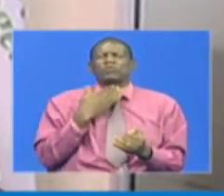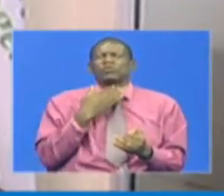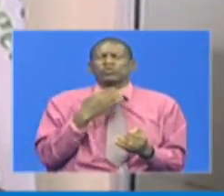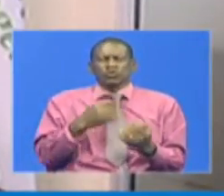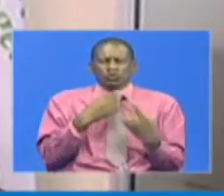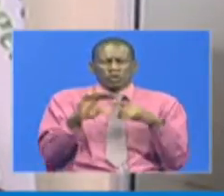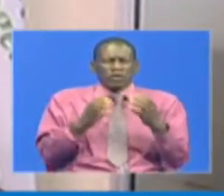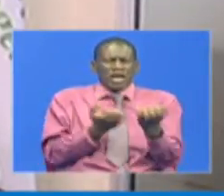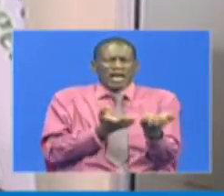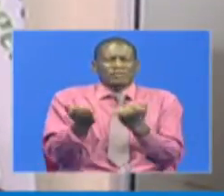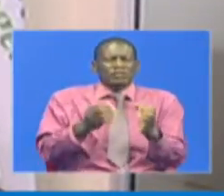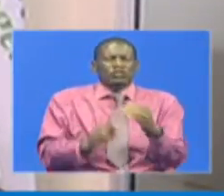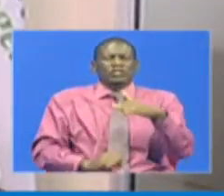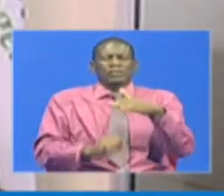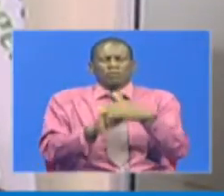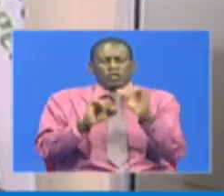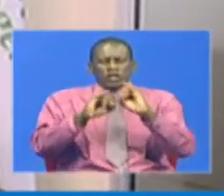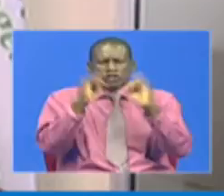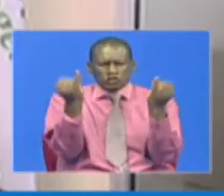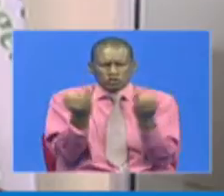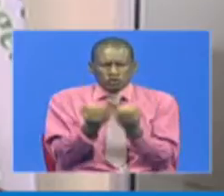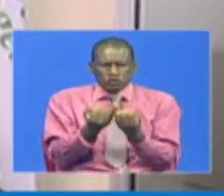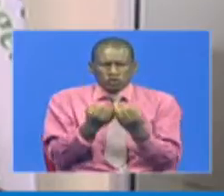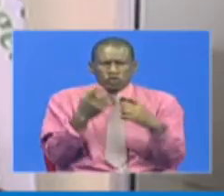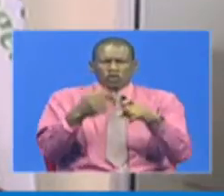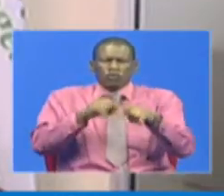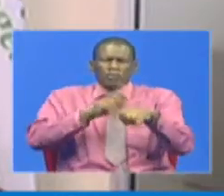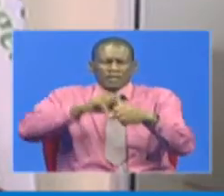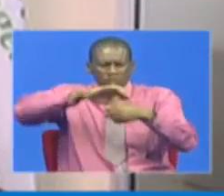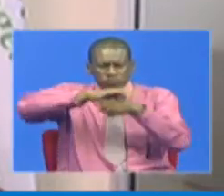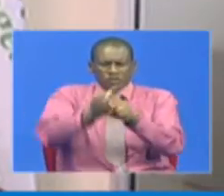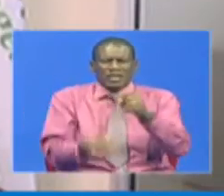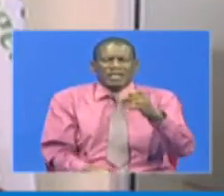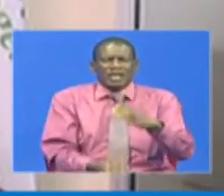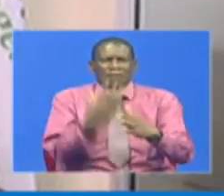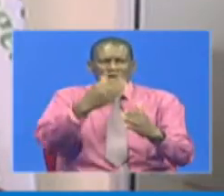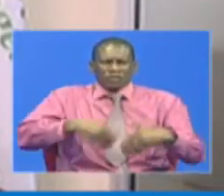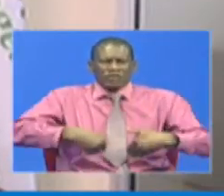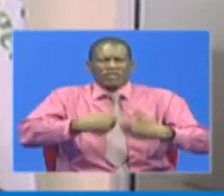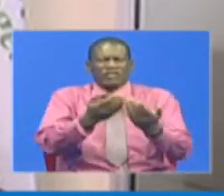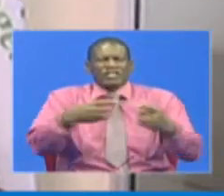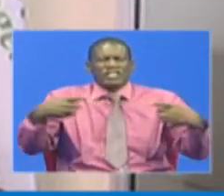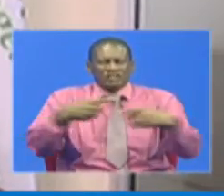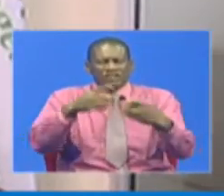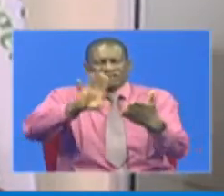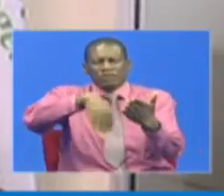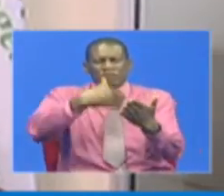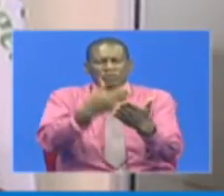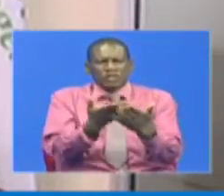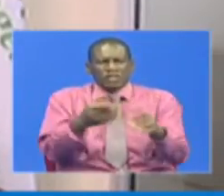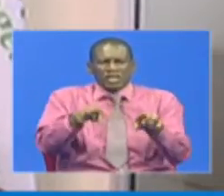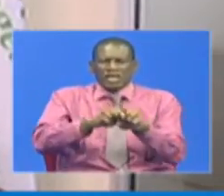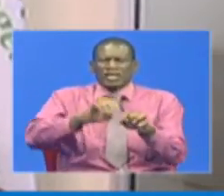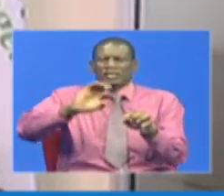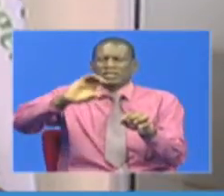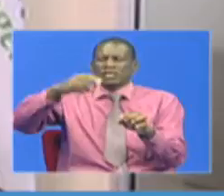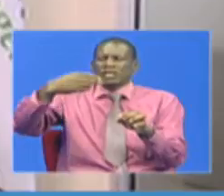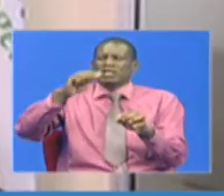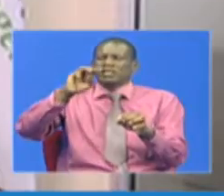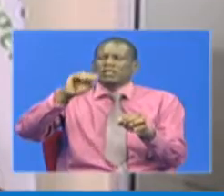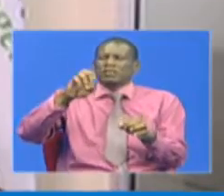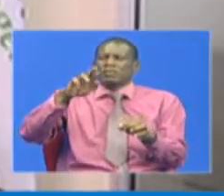support institution, since the outbreak of COVID-19, we have given various proposals as the chamber and measures to support